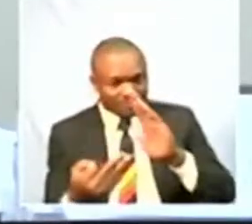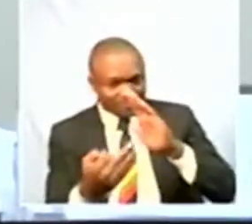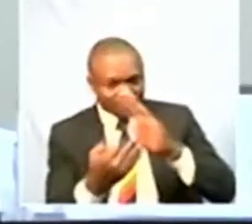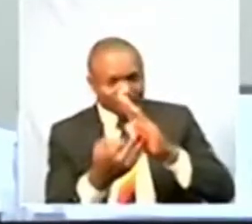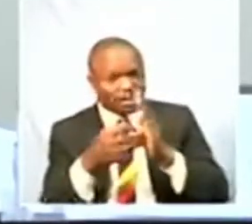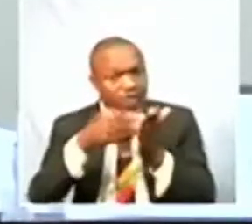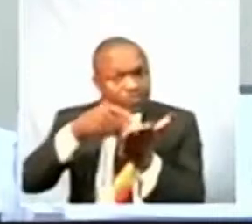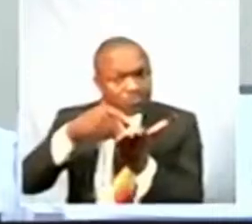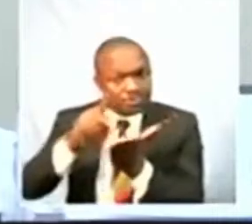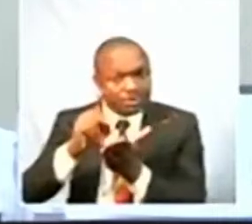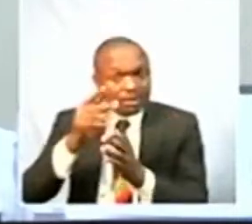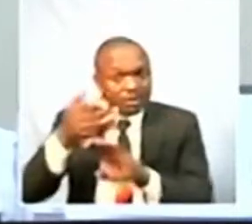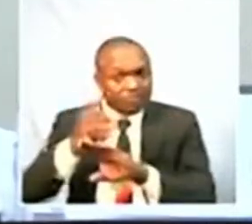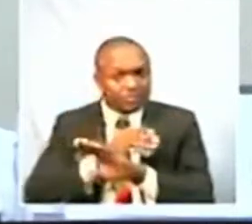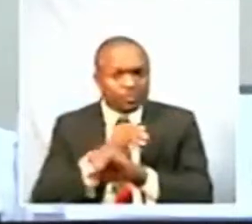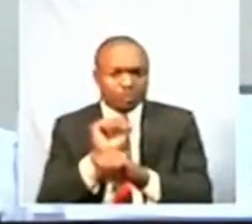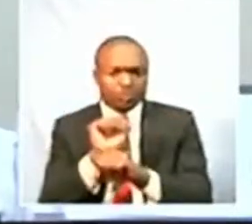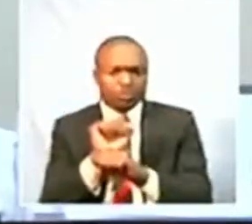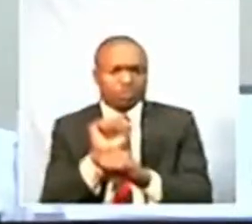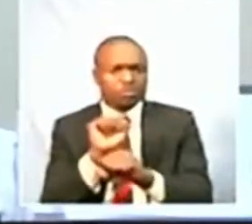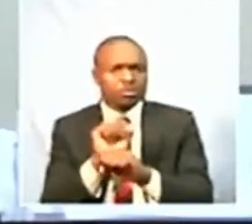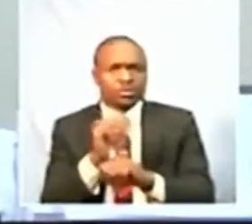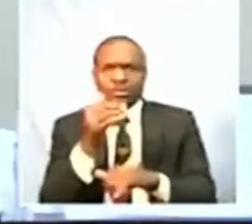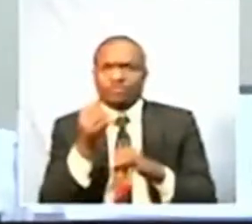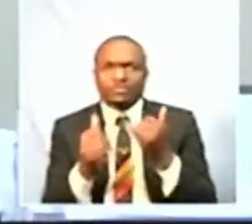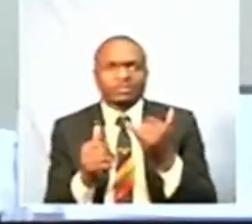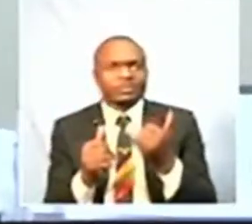payment before works could be completed.